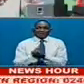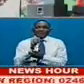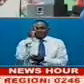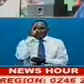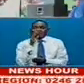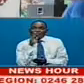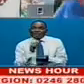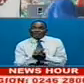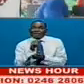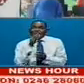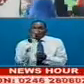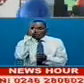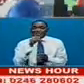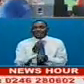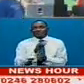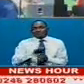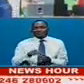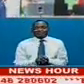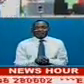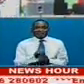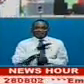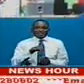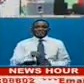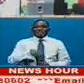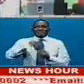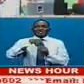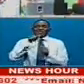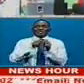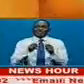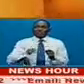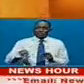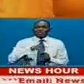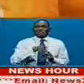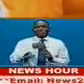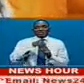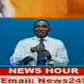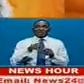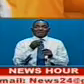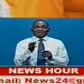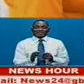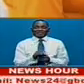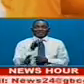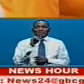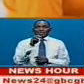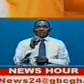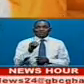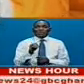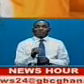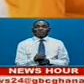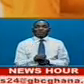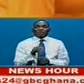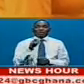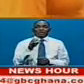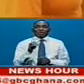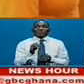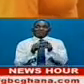parents so that they will care for them. They are special people, every one of them. The facilitator for YOA Foundation, Madame